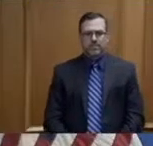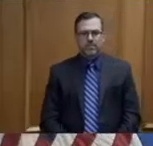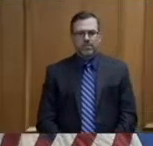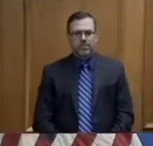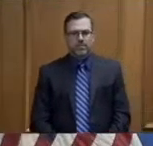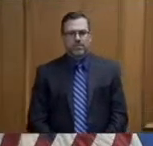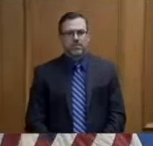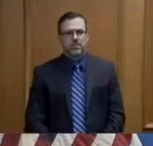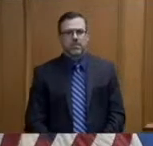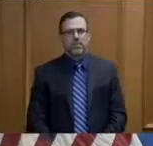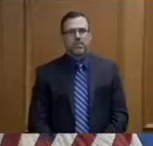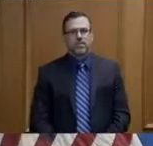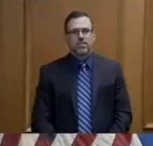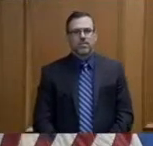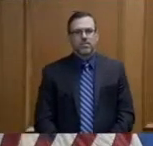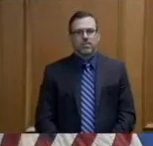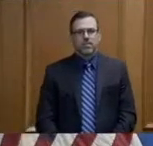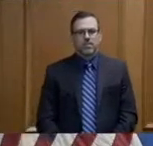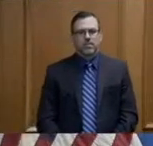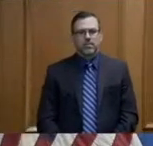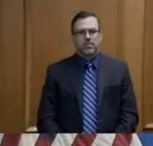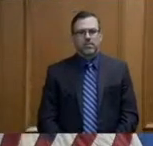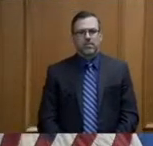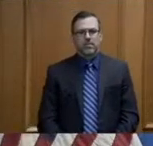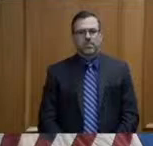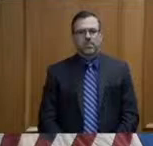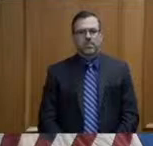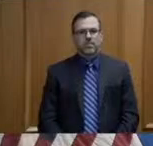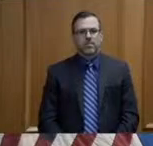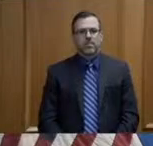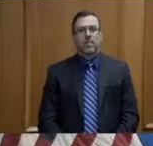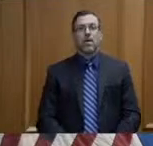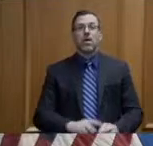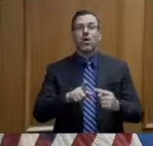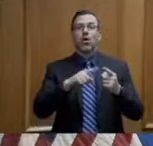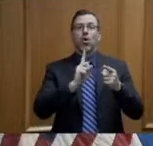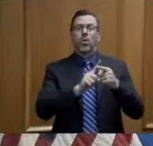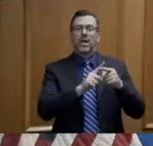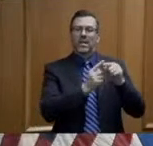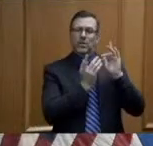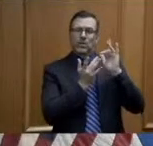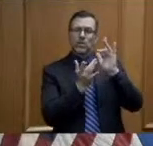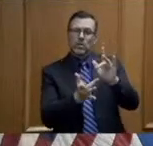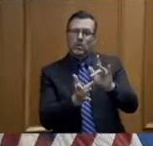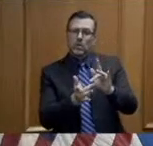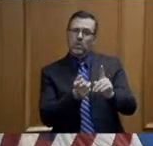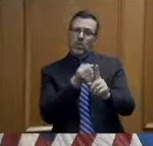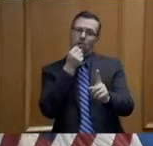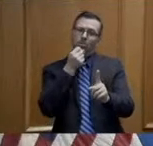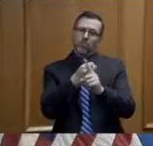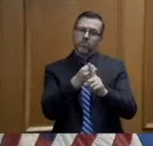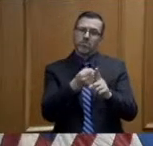Hey, Andy, so there's always debate when a tornado or severe weather happens about the